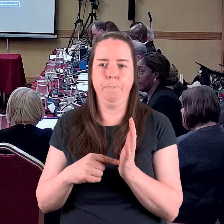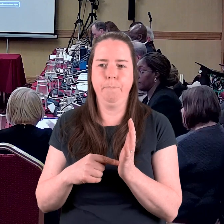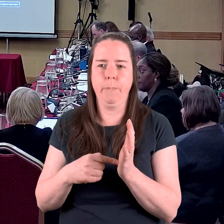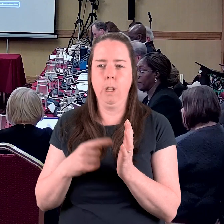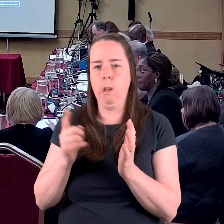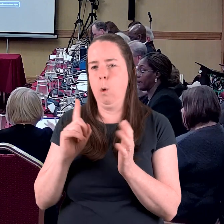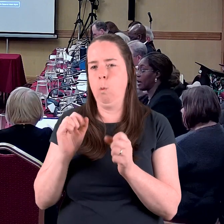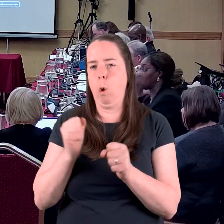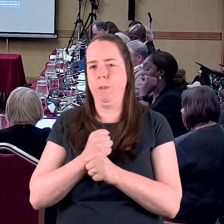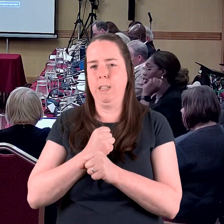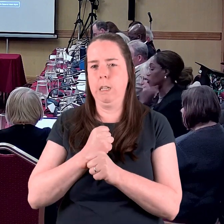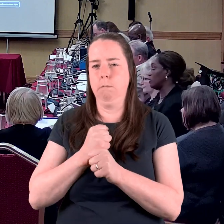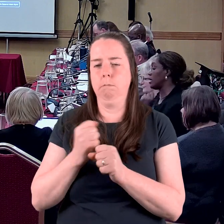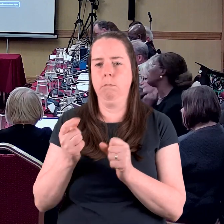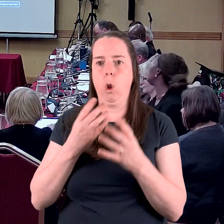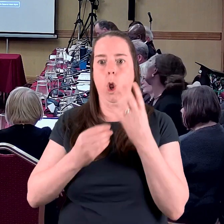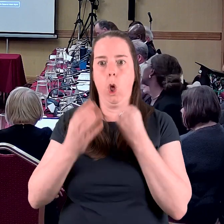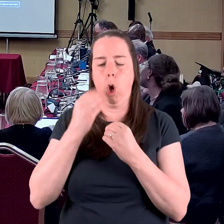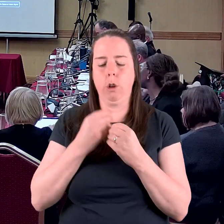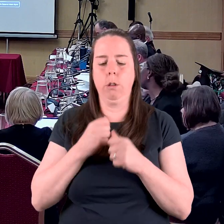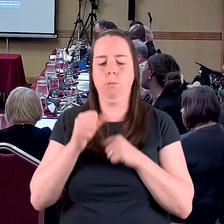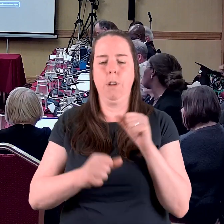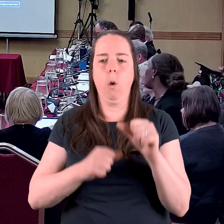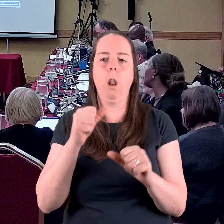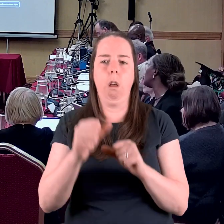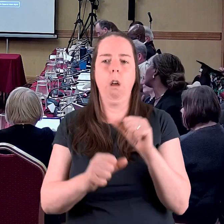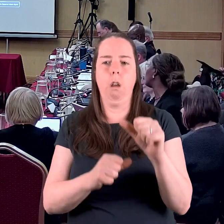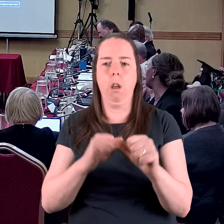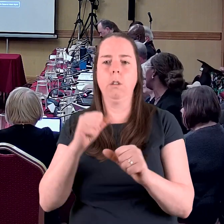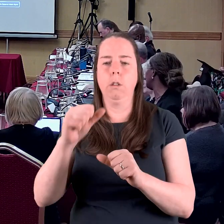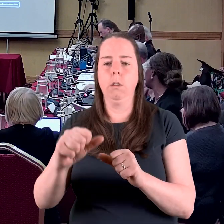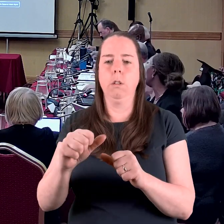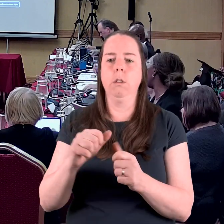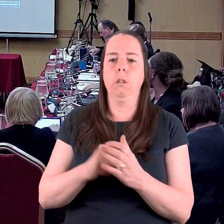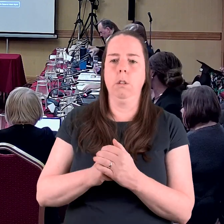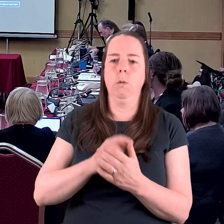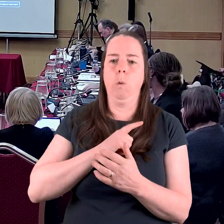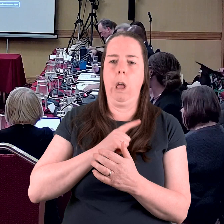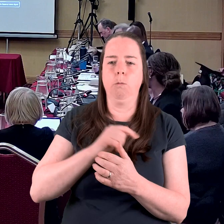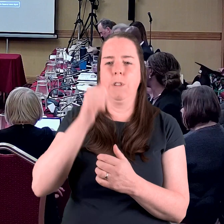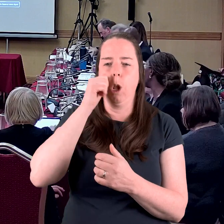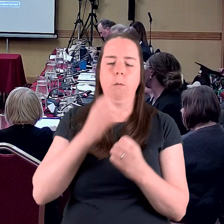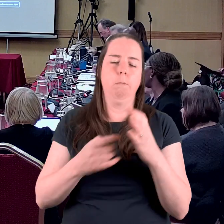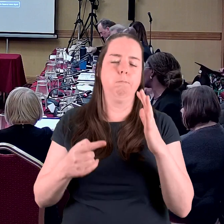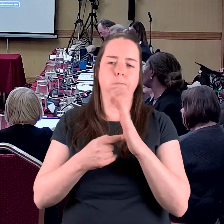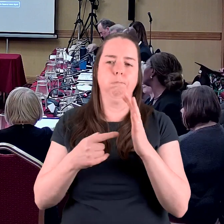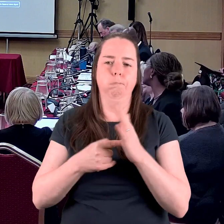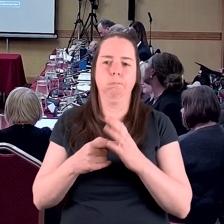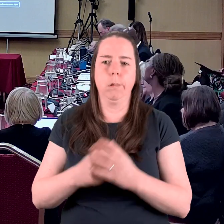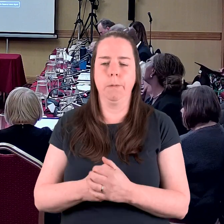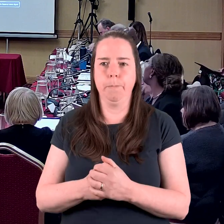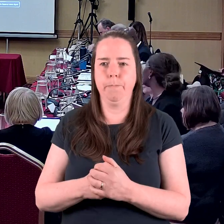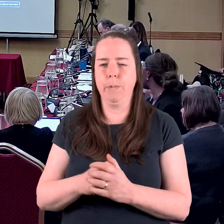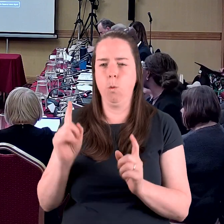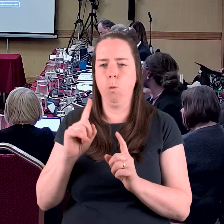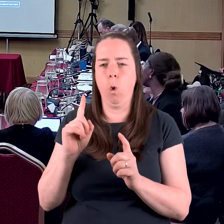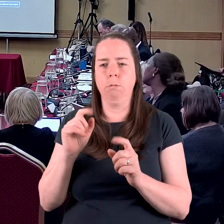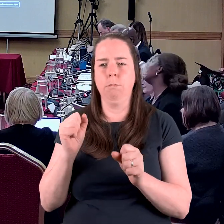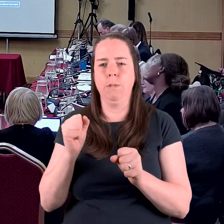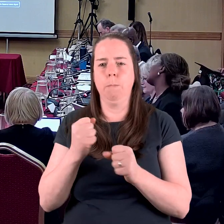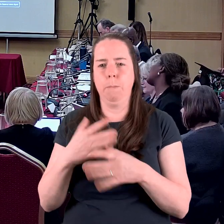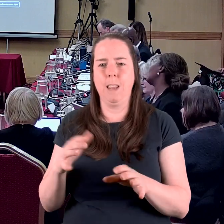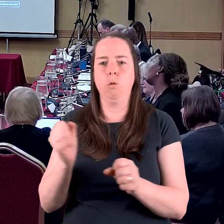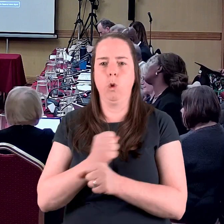69 of the paper, we actually looked at, what we did was to learn as we go along, because we know this is a very important